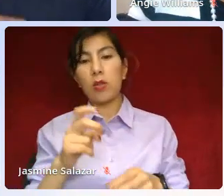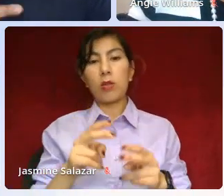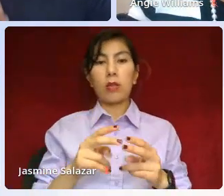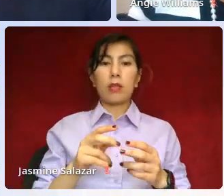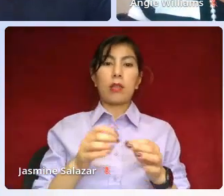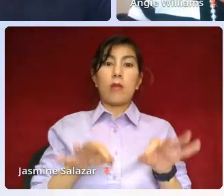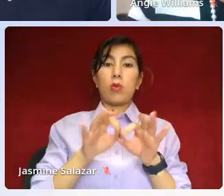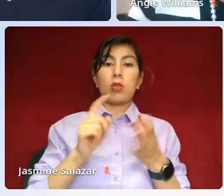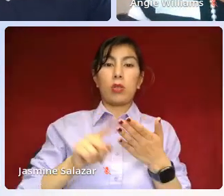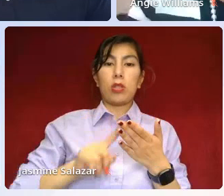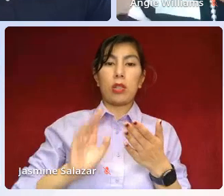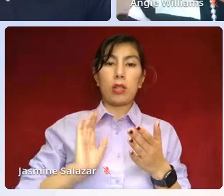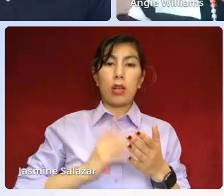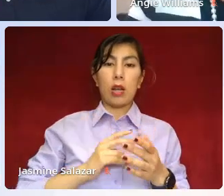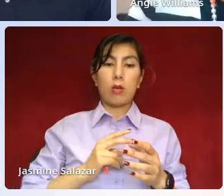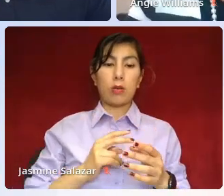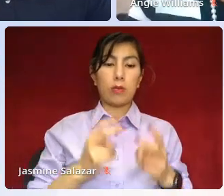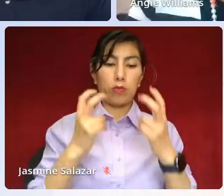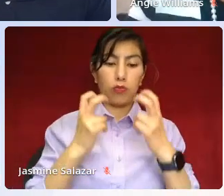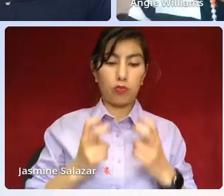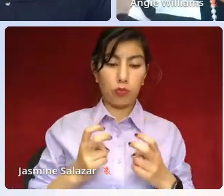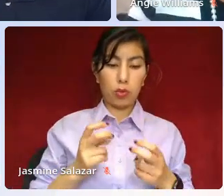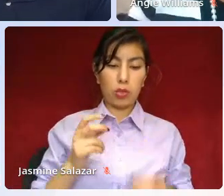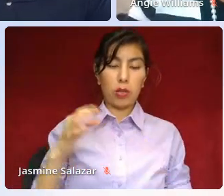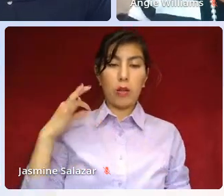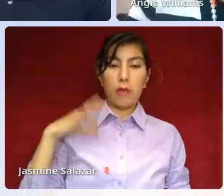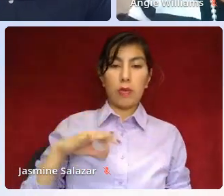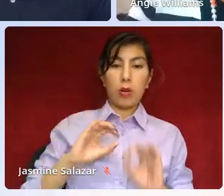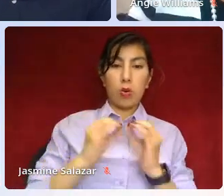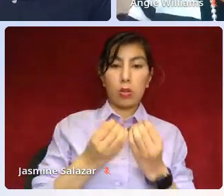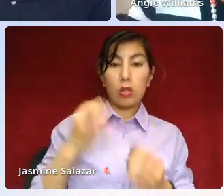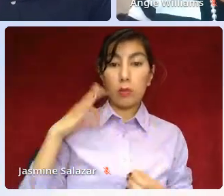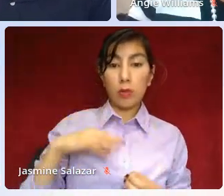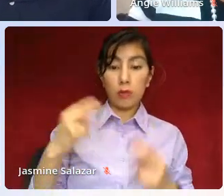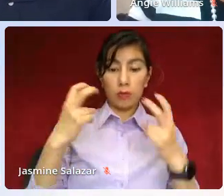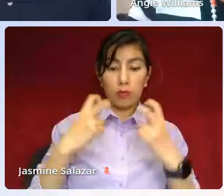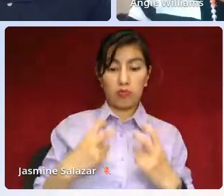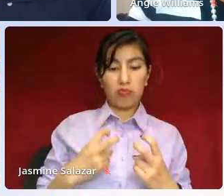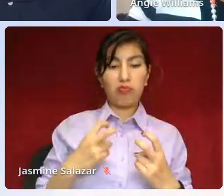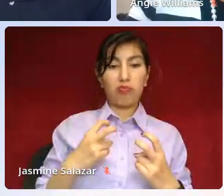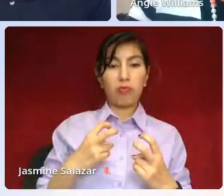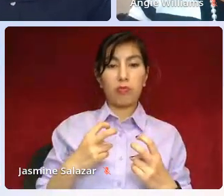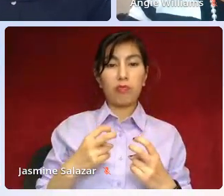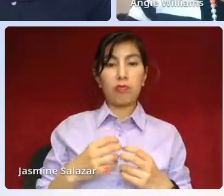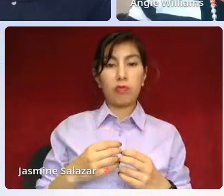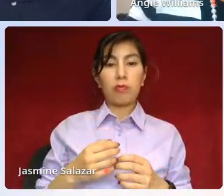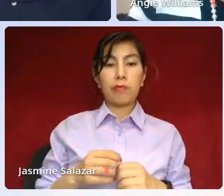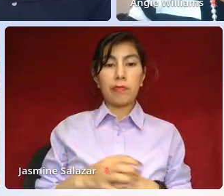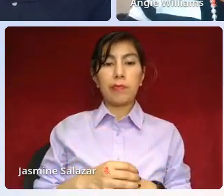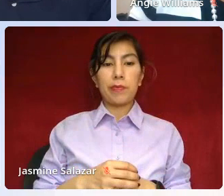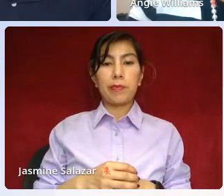of collective privilege and organizational privilege as well as we work within rural communities.